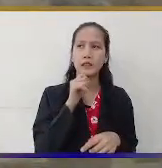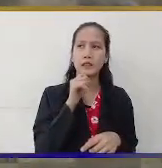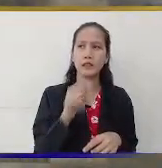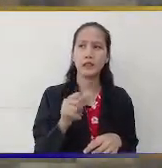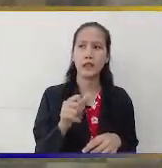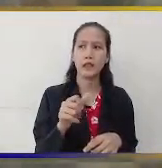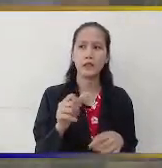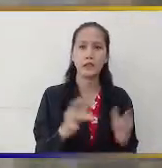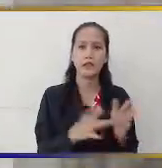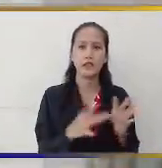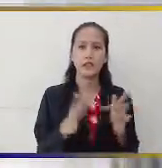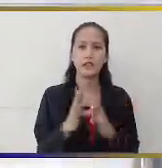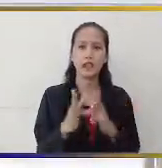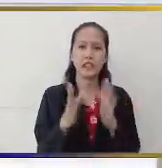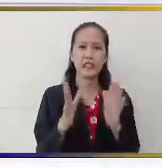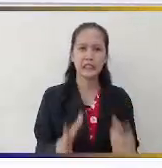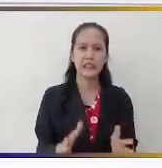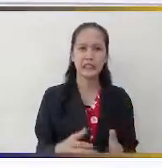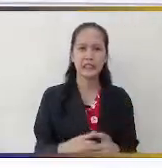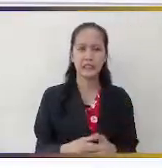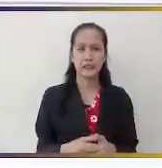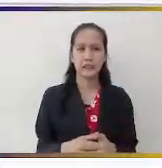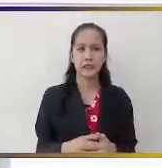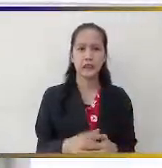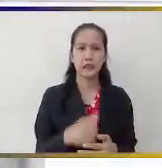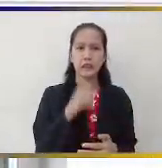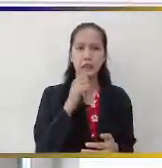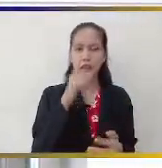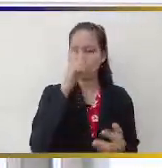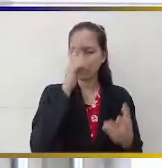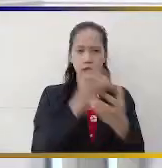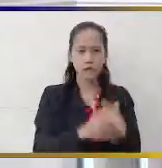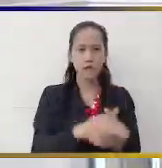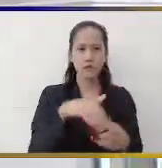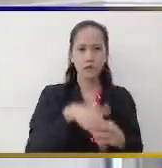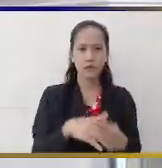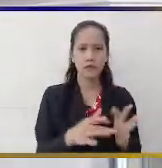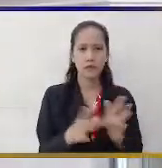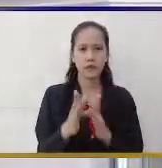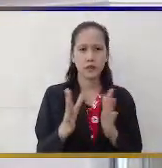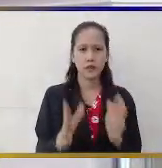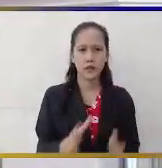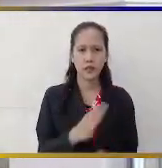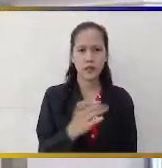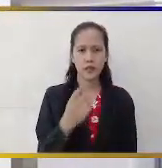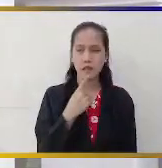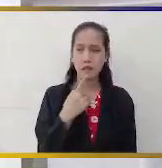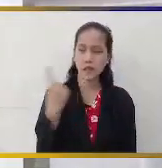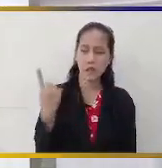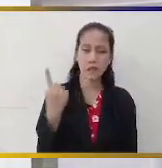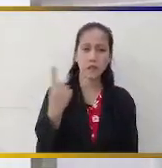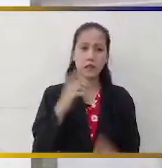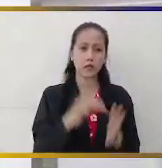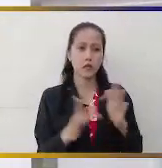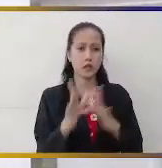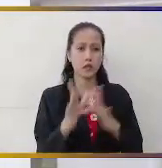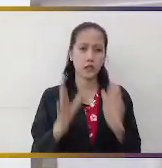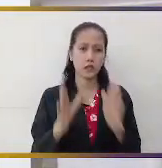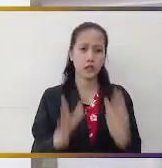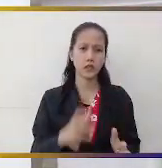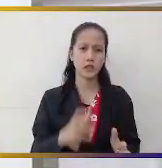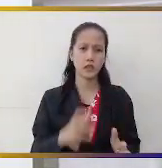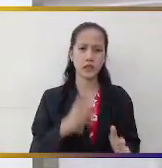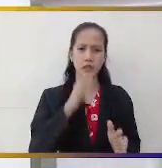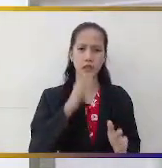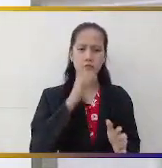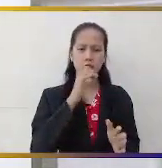not Christianity, and neither should Christianity be involved in politics. Yep. Yeah, you've got to run, you've got to support them, and I understand you